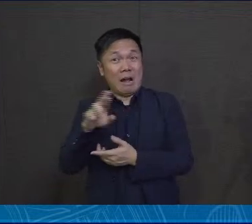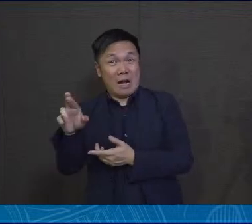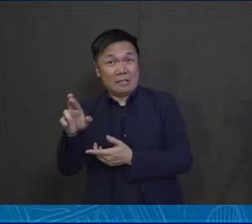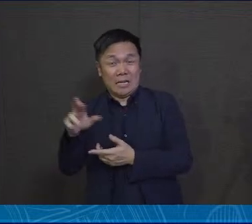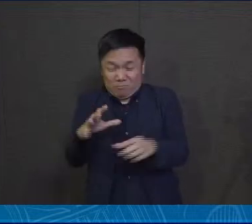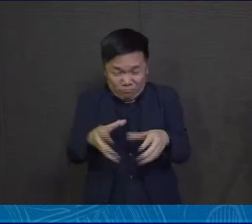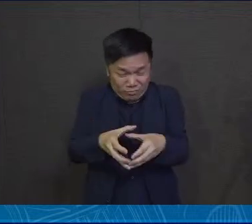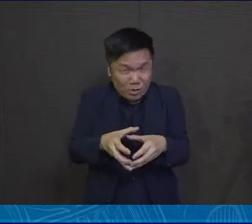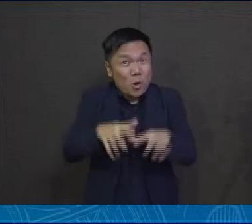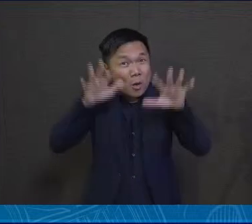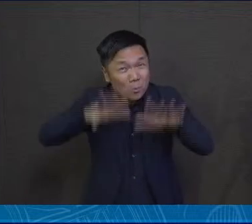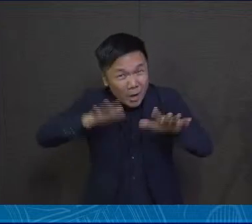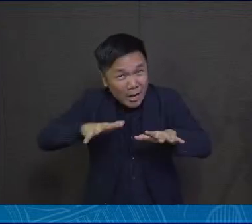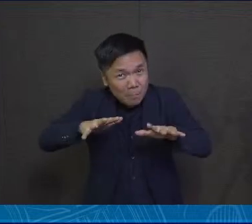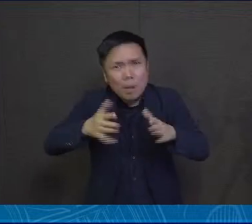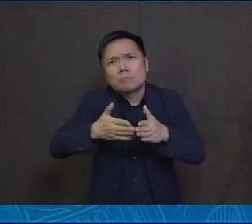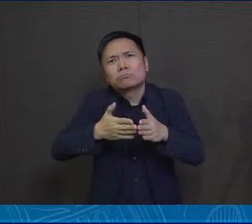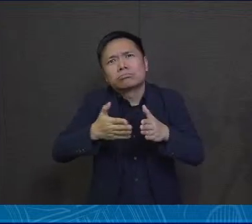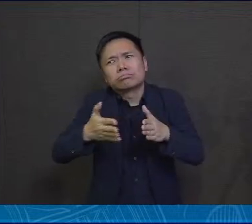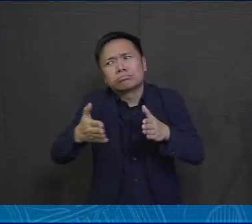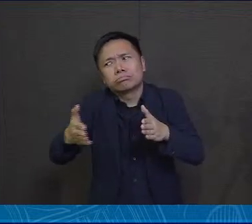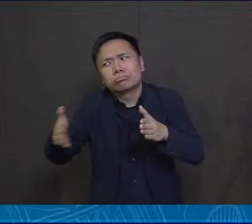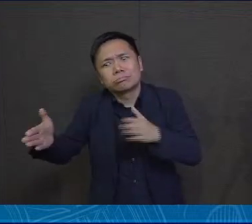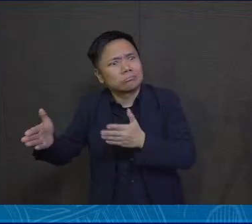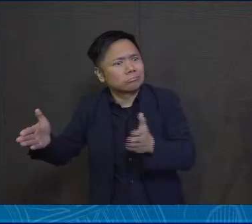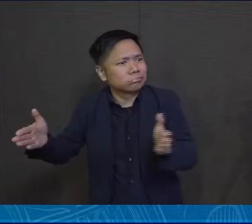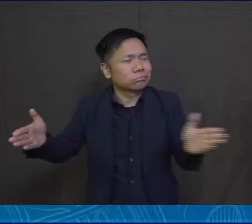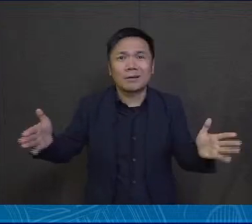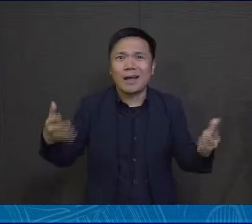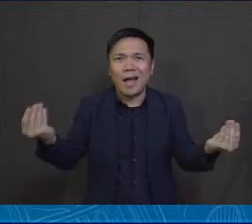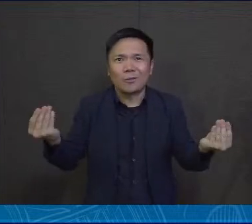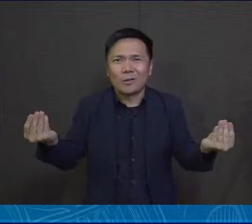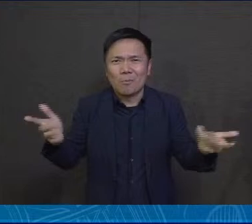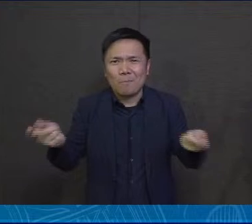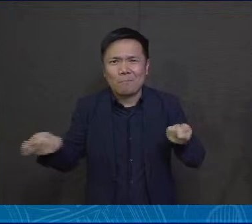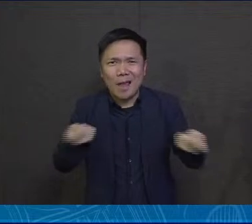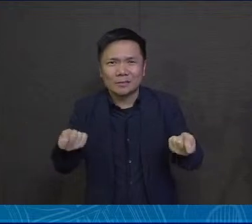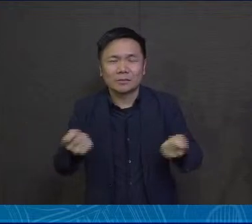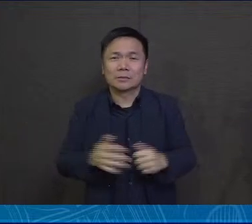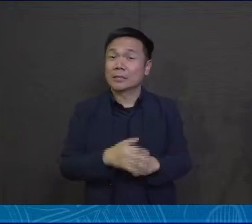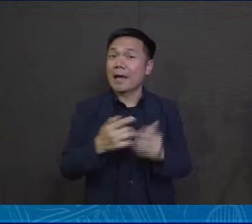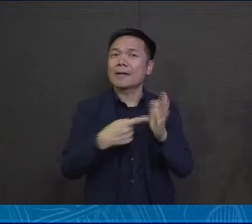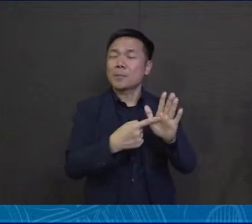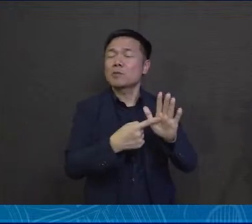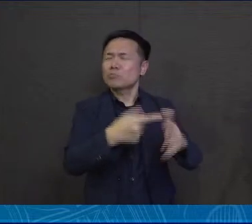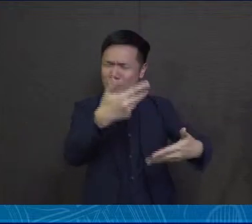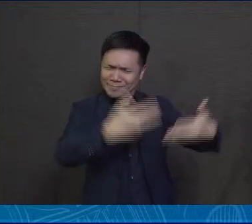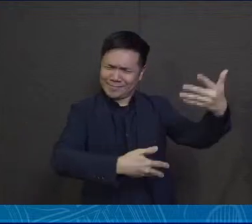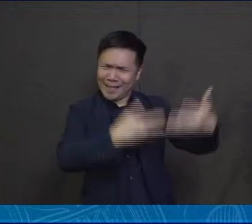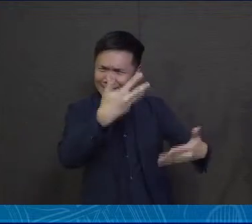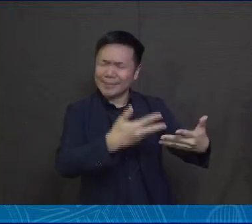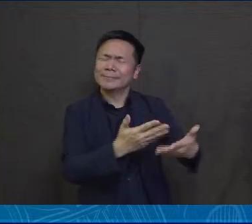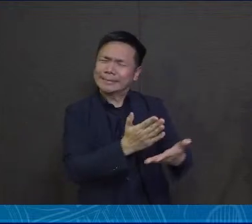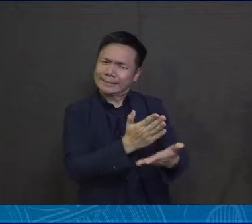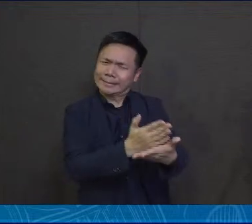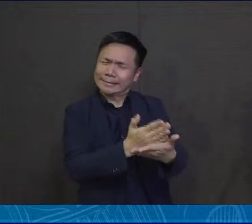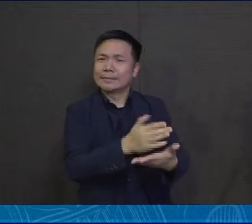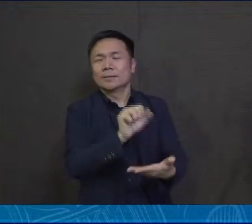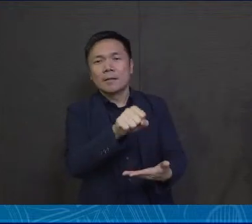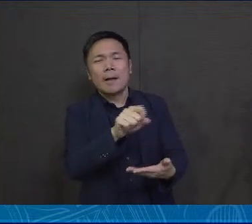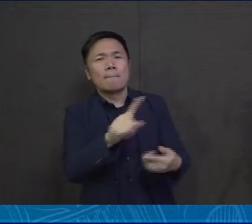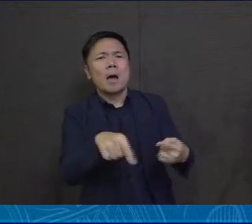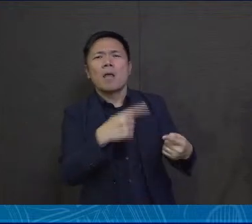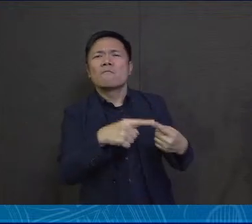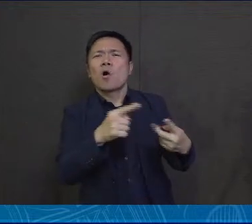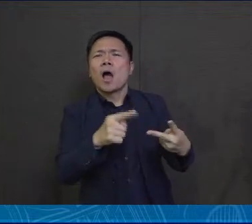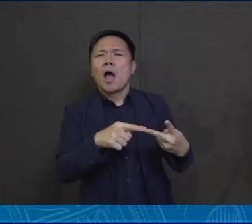efforts? What role does data play in supporting the balance, particularly in ensuring that investments